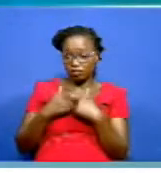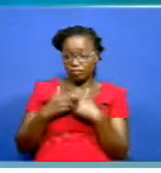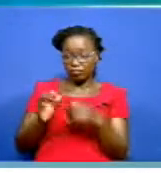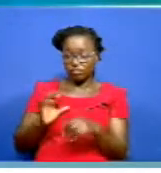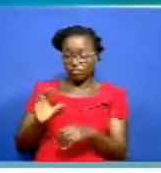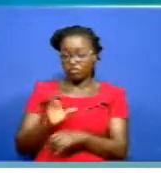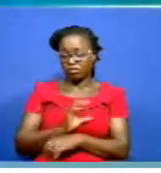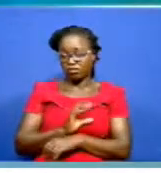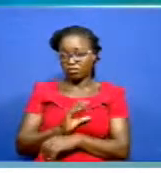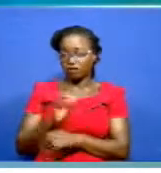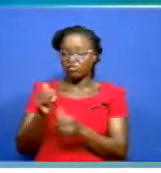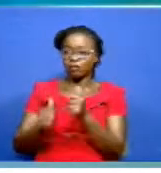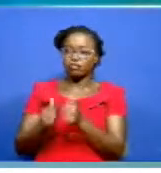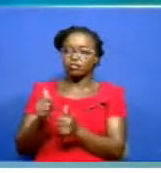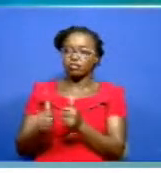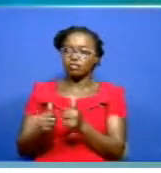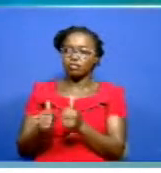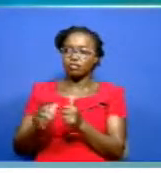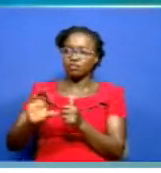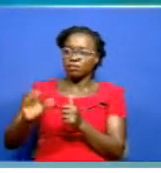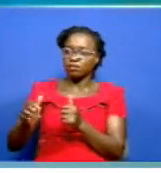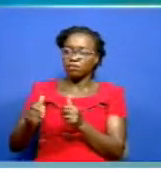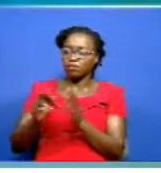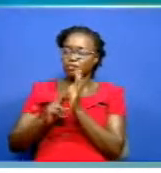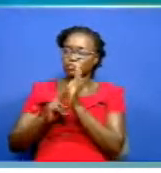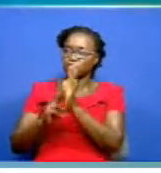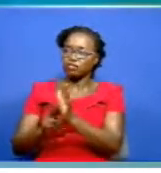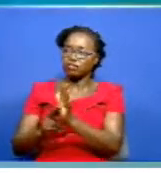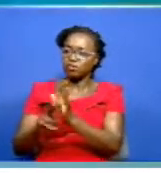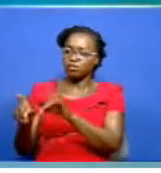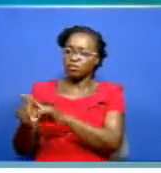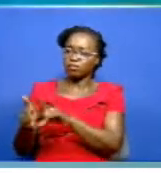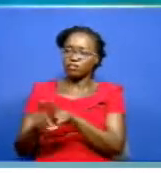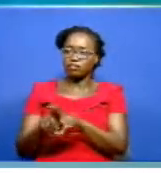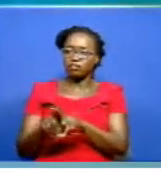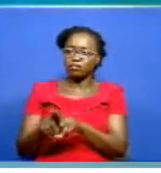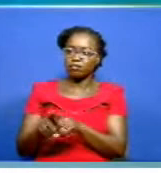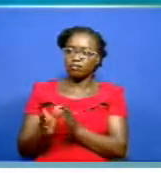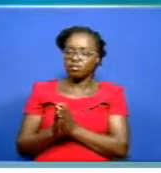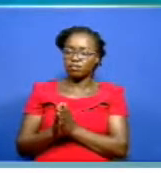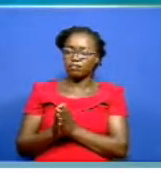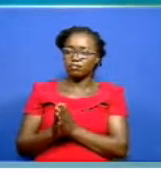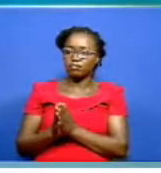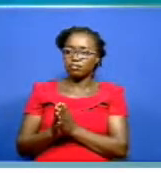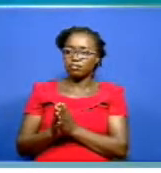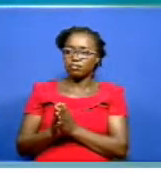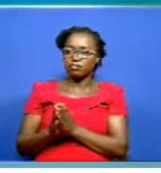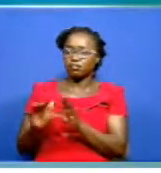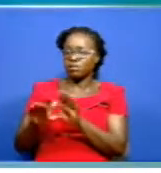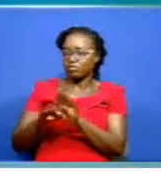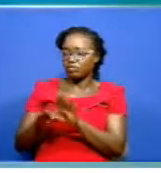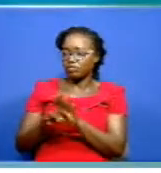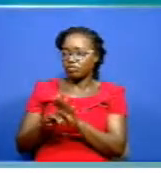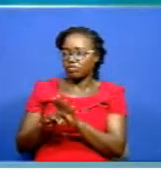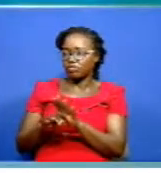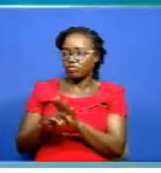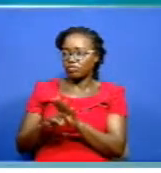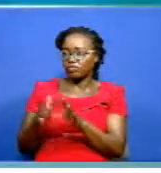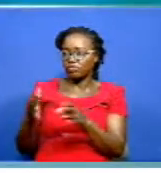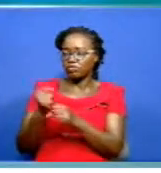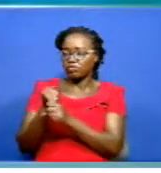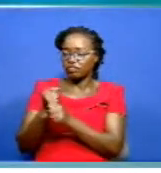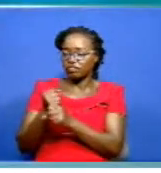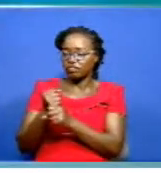of which, of course, the counties are being represented as well. And falling back down on the actual deployment task force,